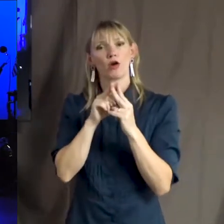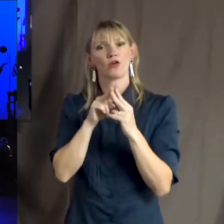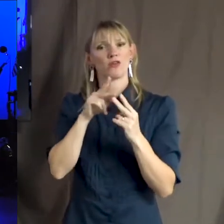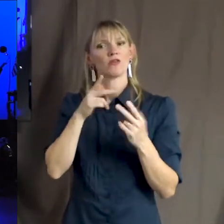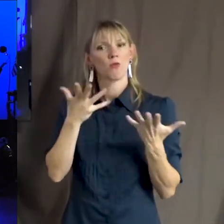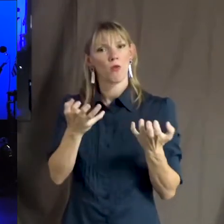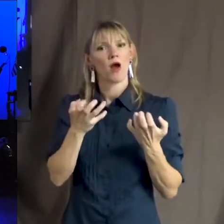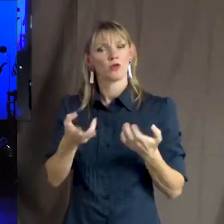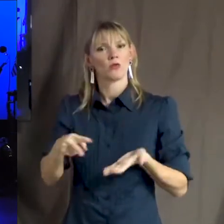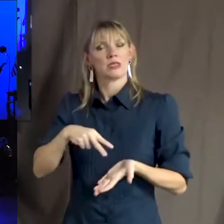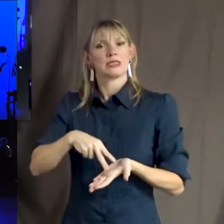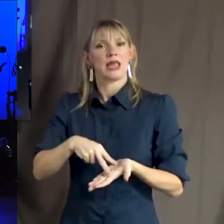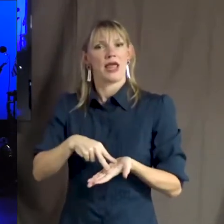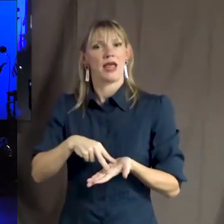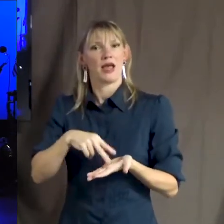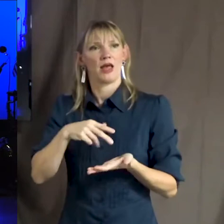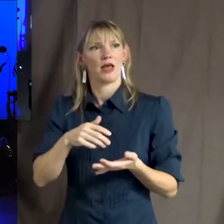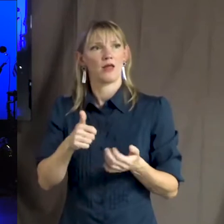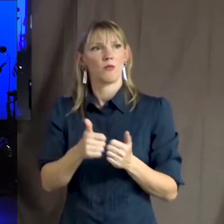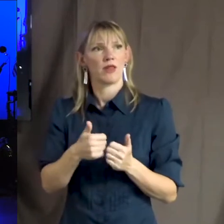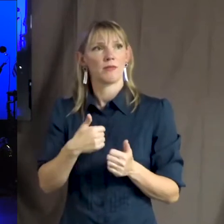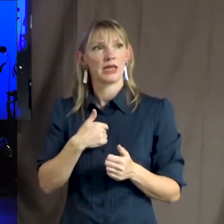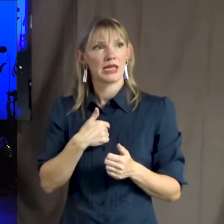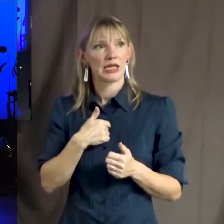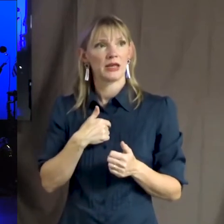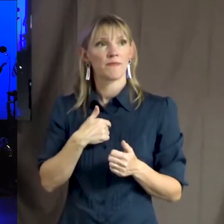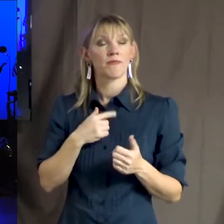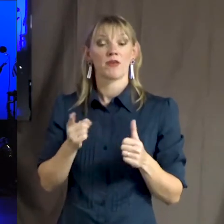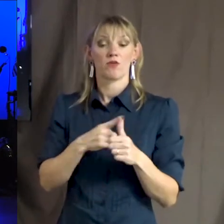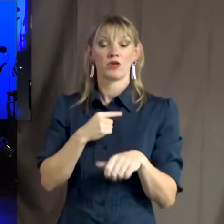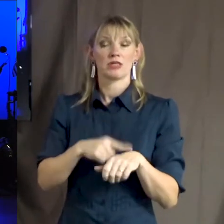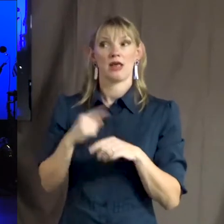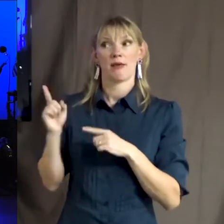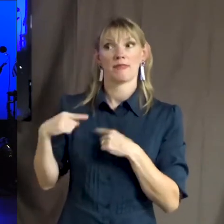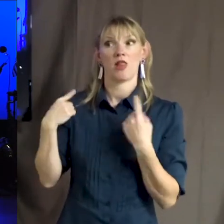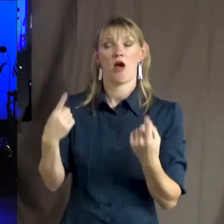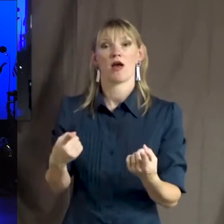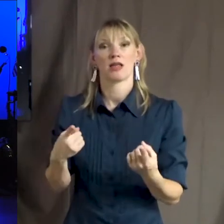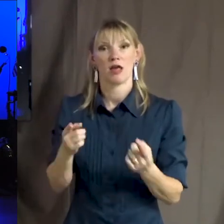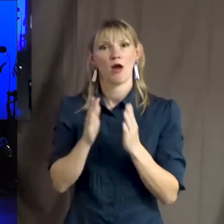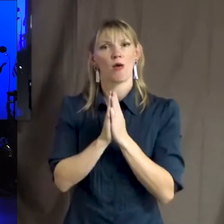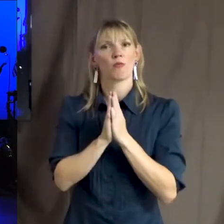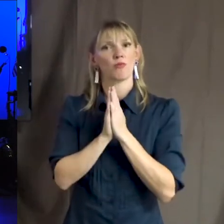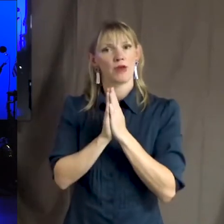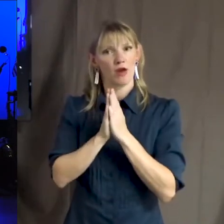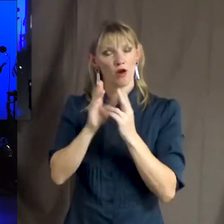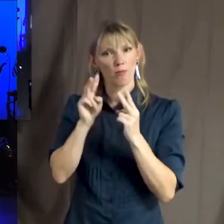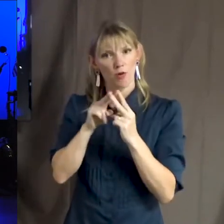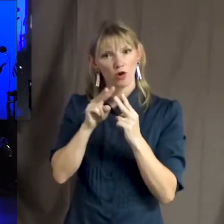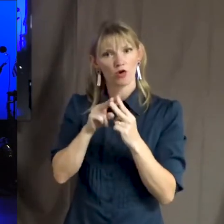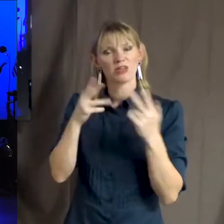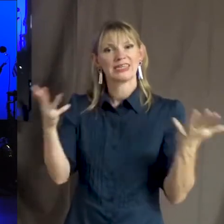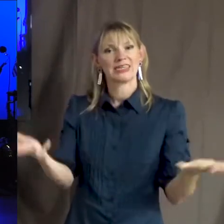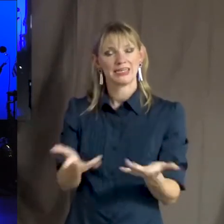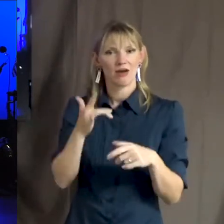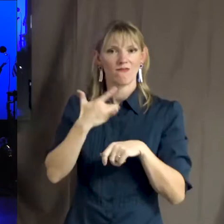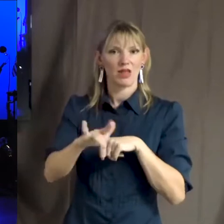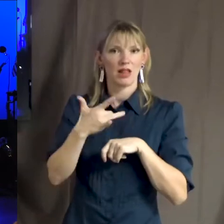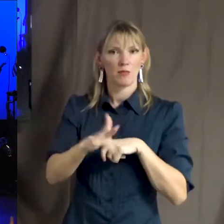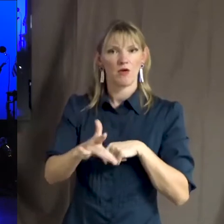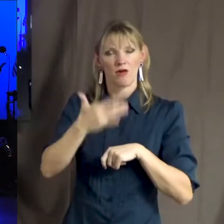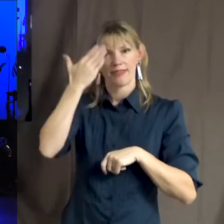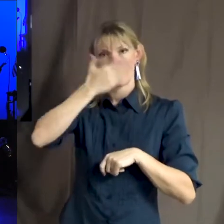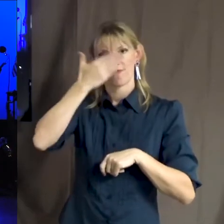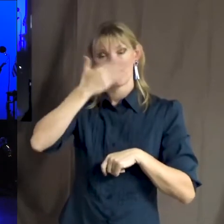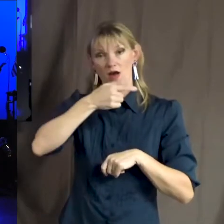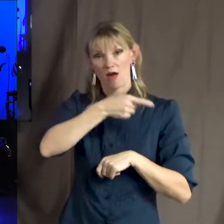and rise with me for this prayer. And for the first time in a long time, our practitioners are going to be available in front of the stage this